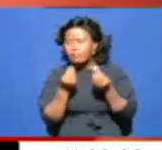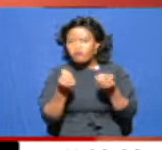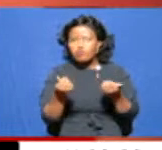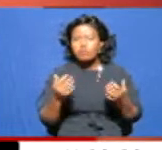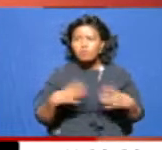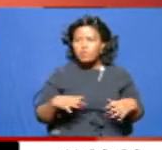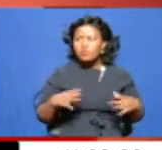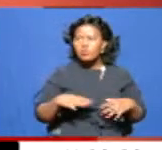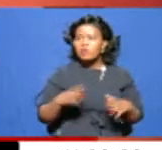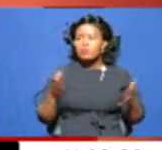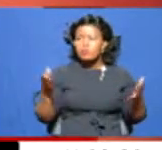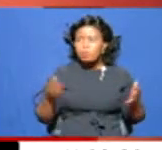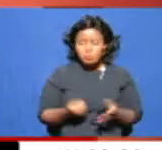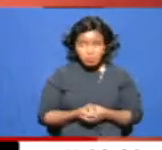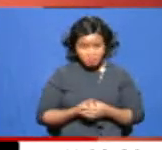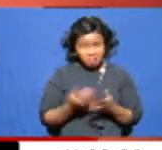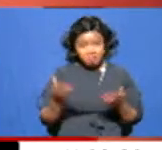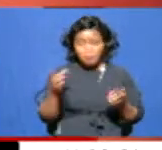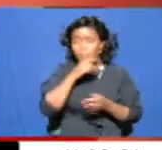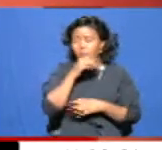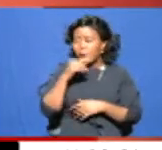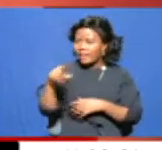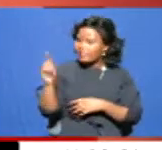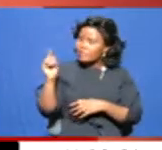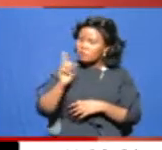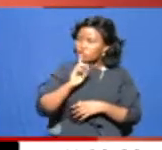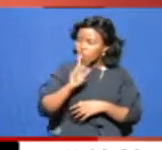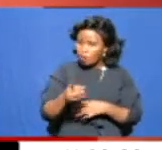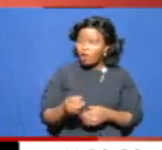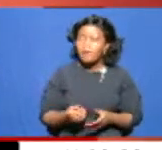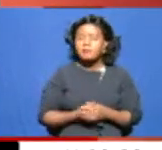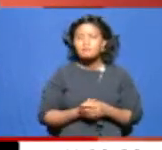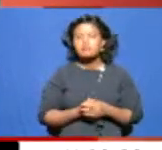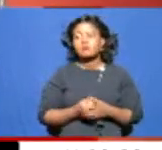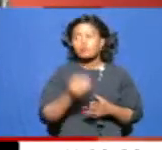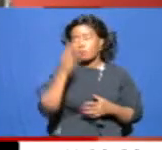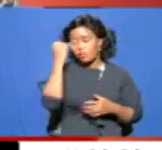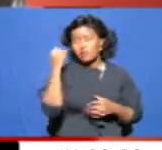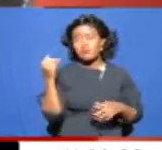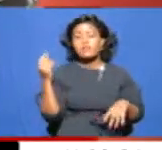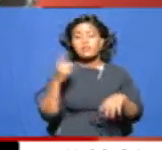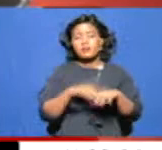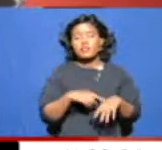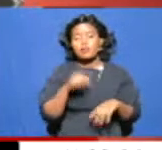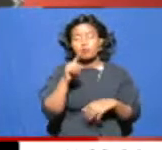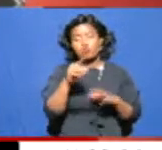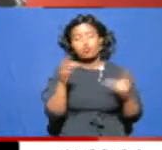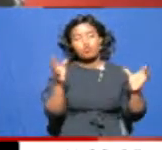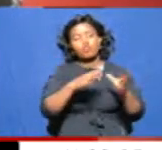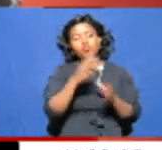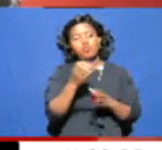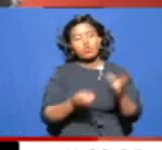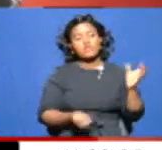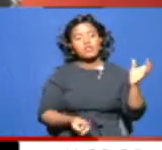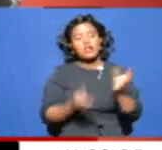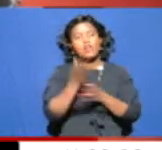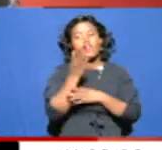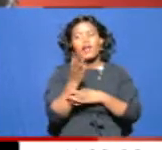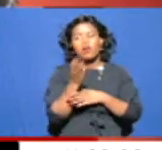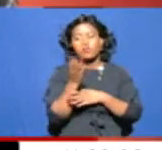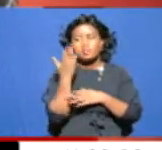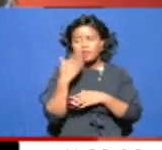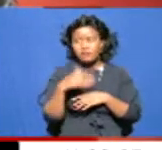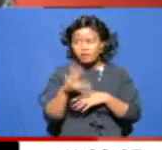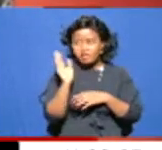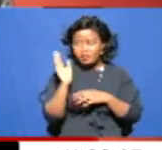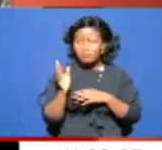What Bram is saying is very true. I remember when Jazz Study officially launched, it was at Camp Toyoyo. Mm-hmm.